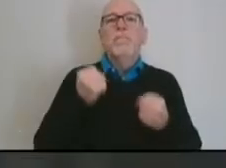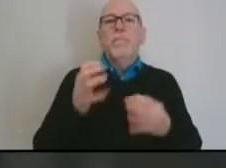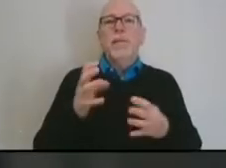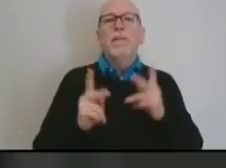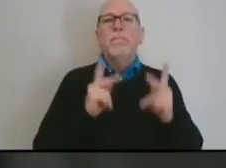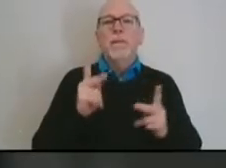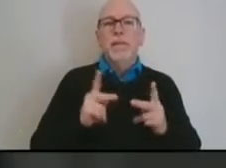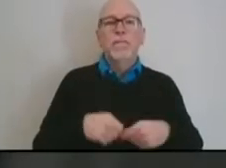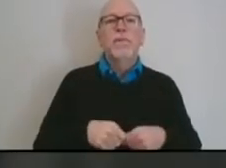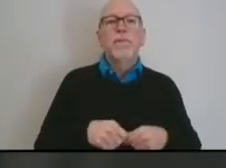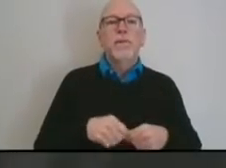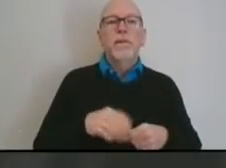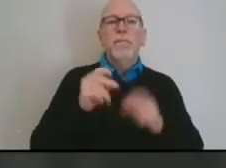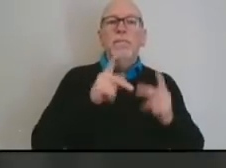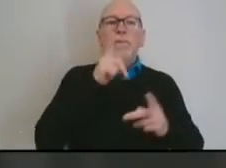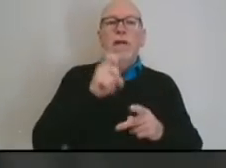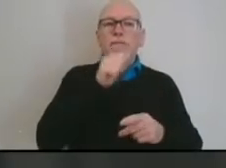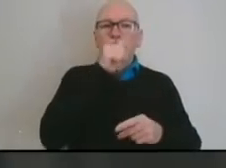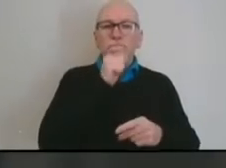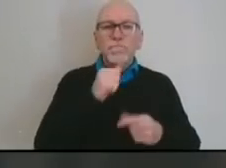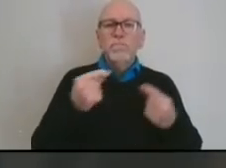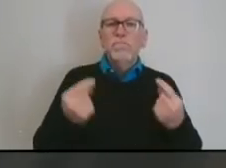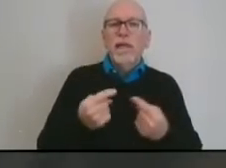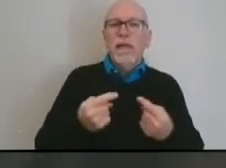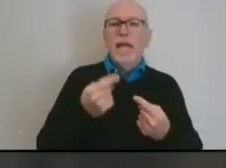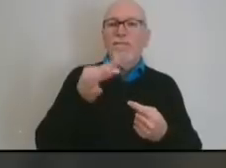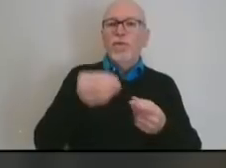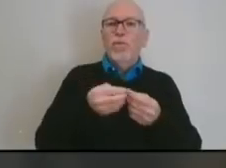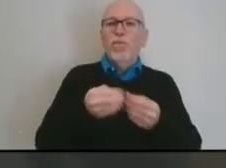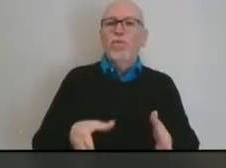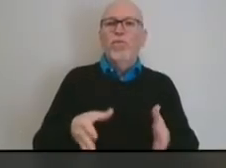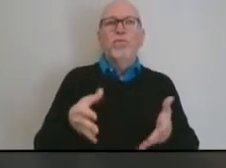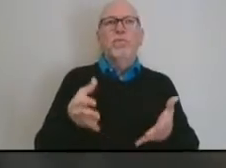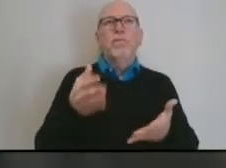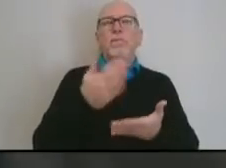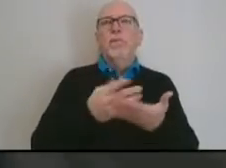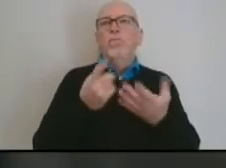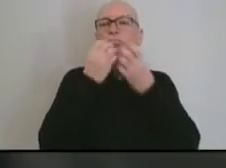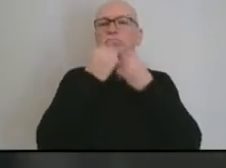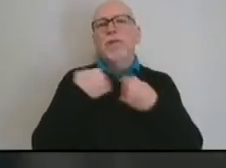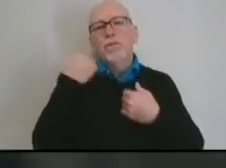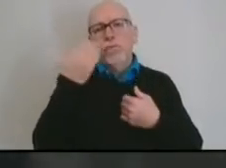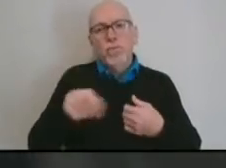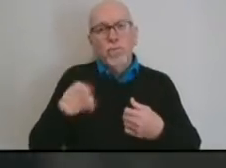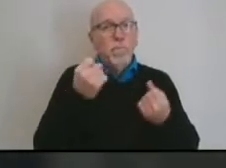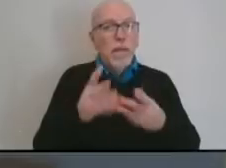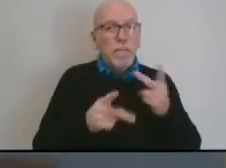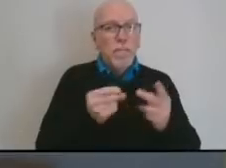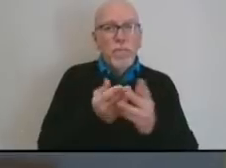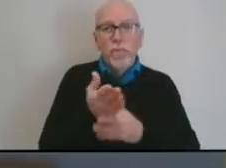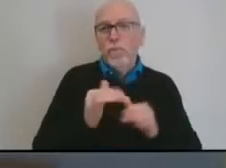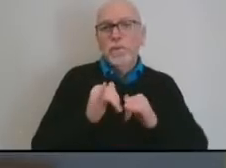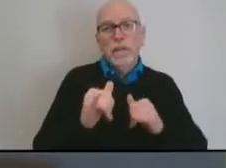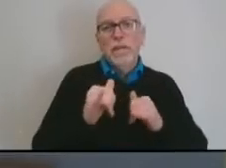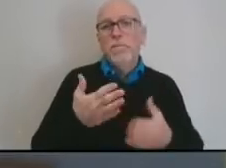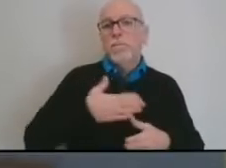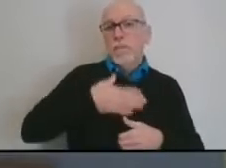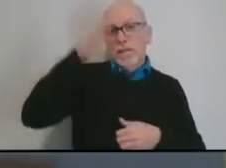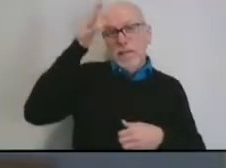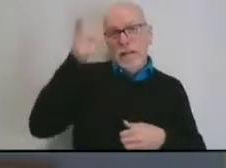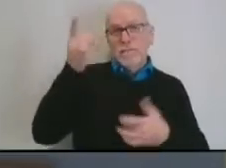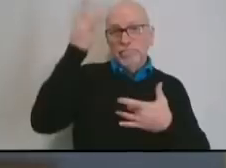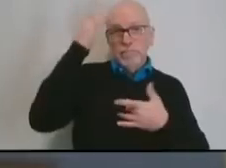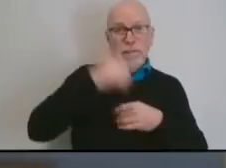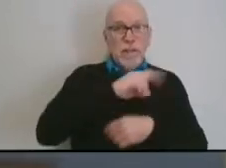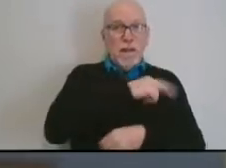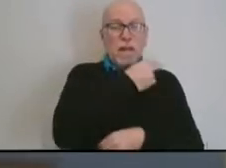people don't have to suffer through pain where losing someone in life. I know a lot of people know that feeling. When my dad was sick in the hospital, that was the